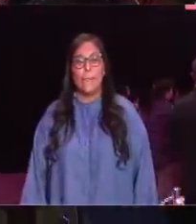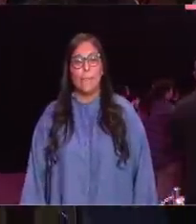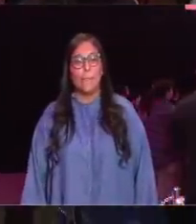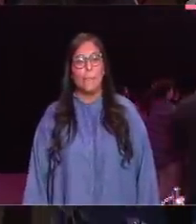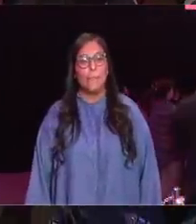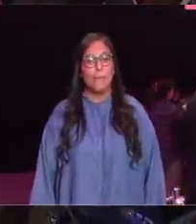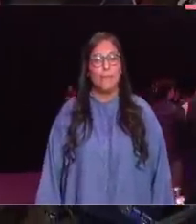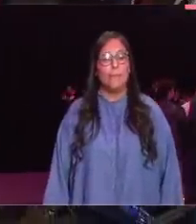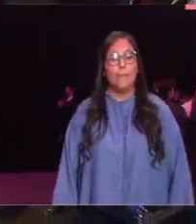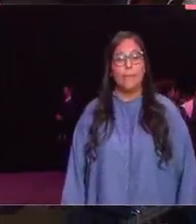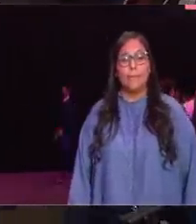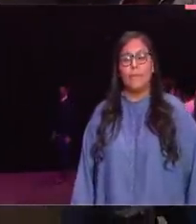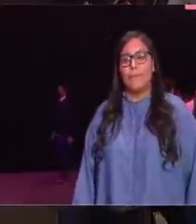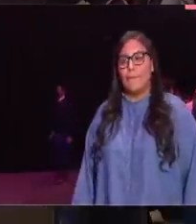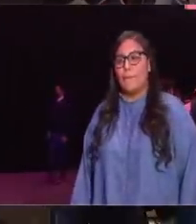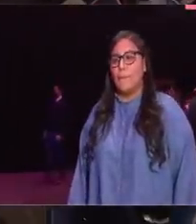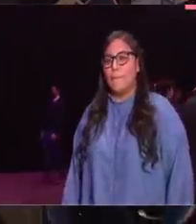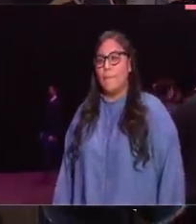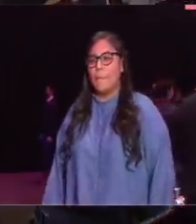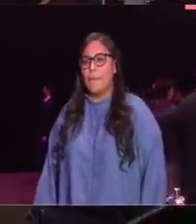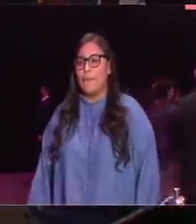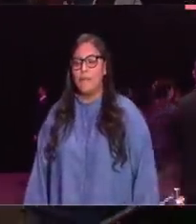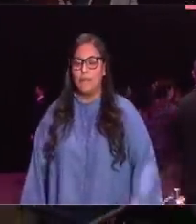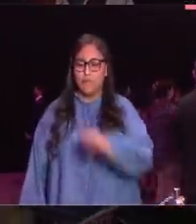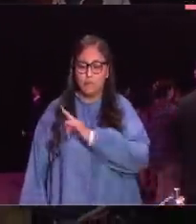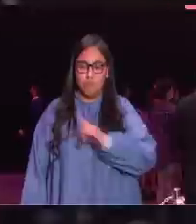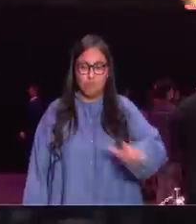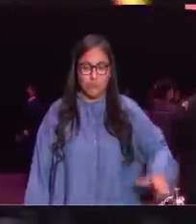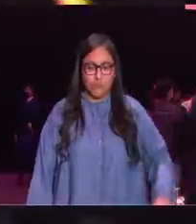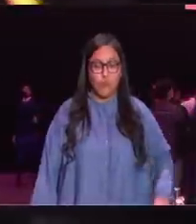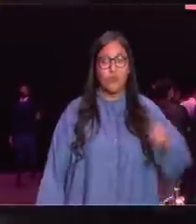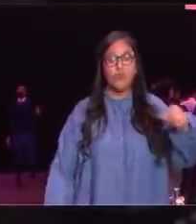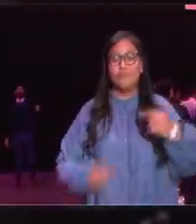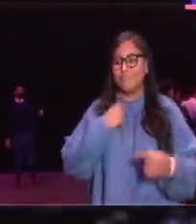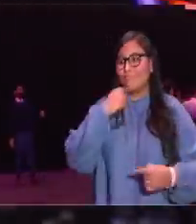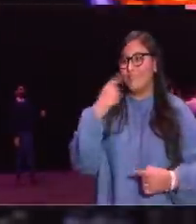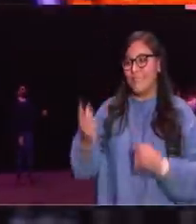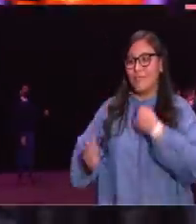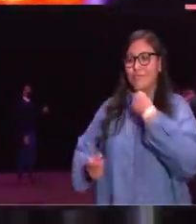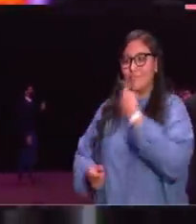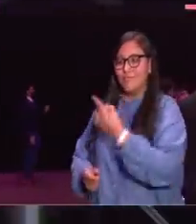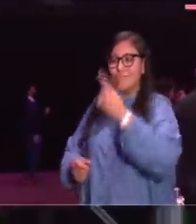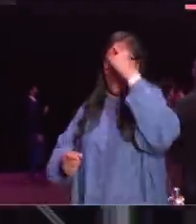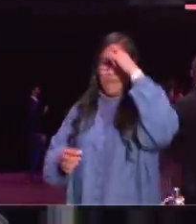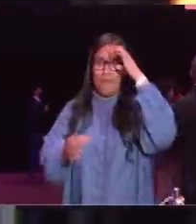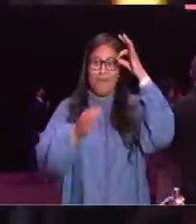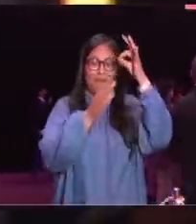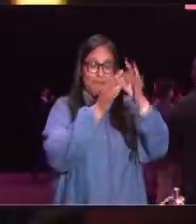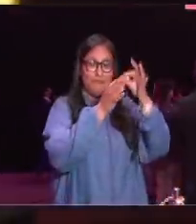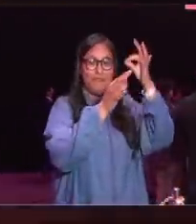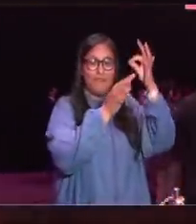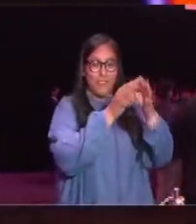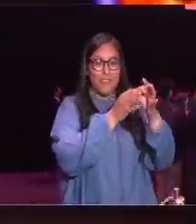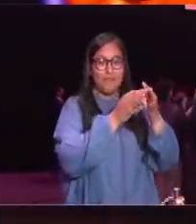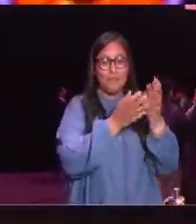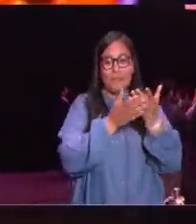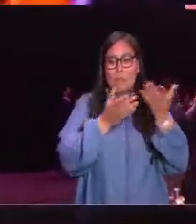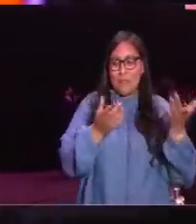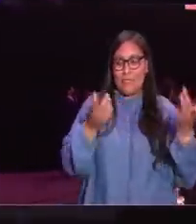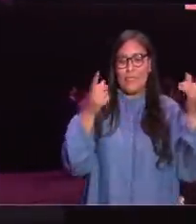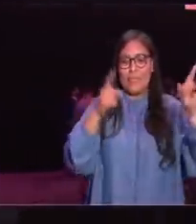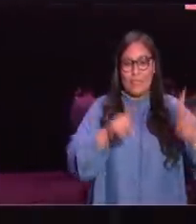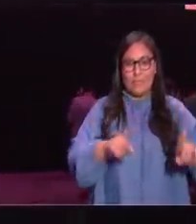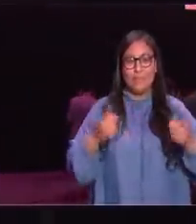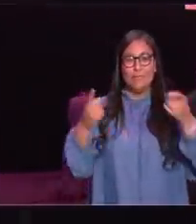Lord, we declare the things that are not as though they were. By faith, we declare the things that are not as though they were.